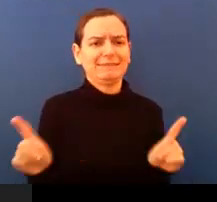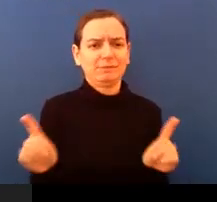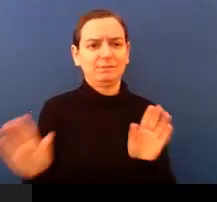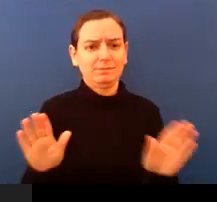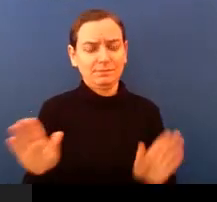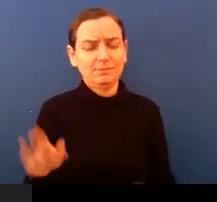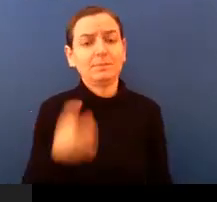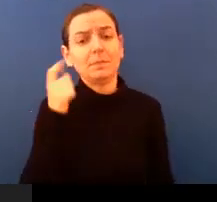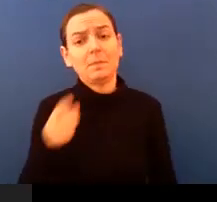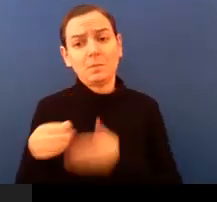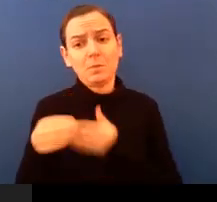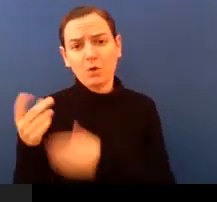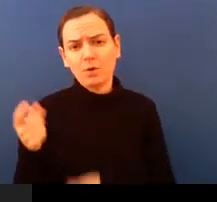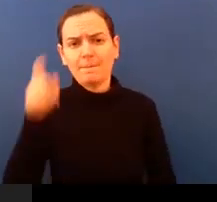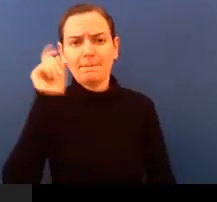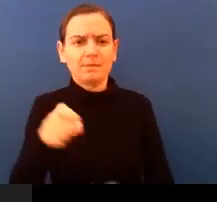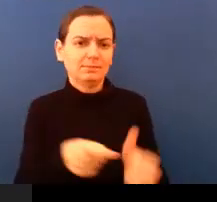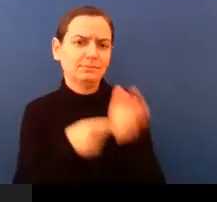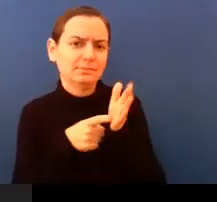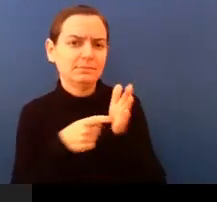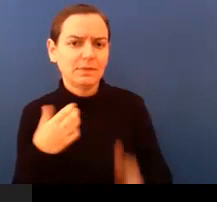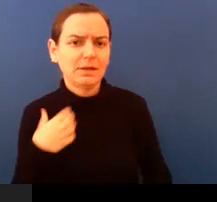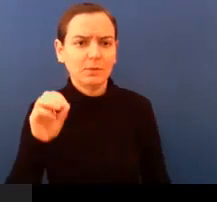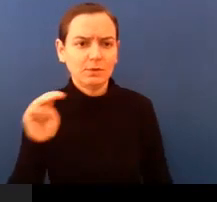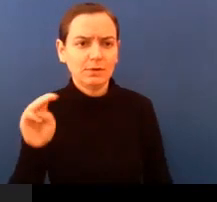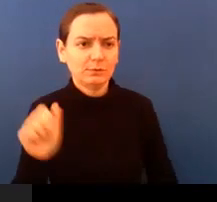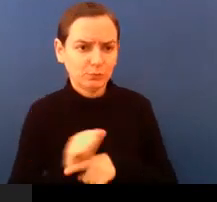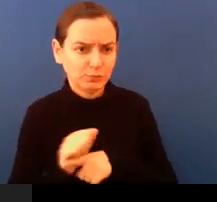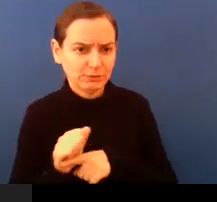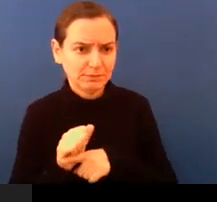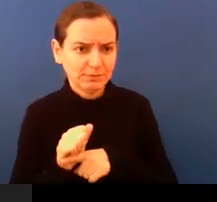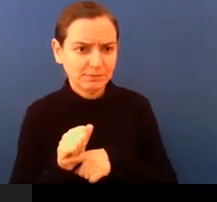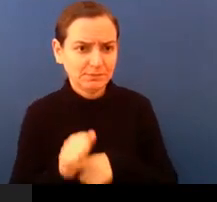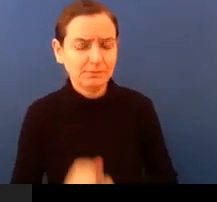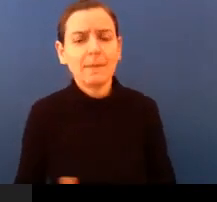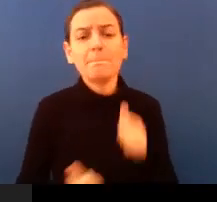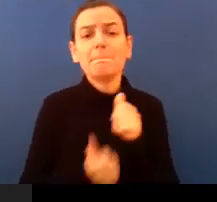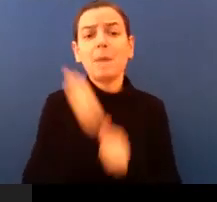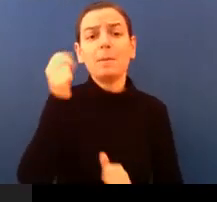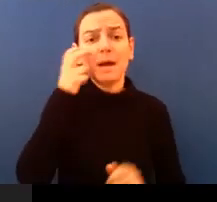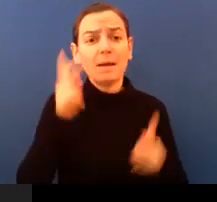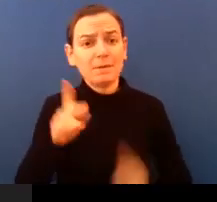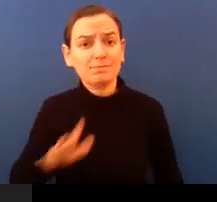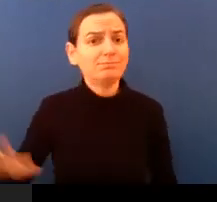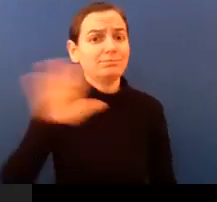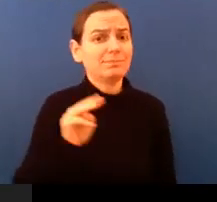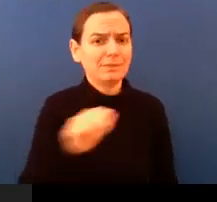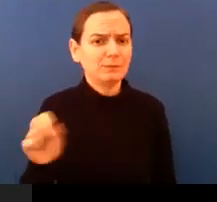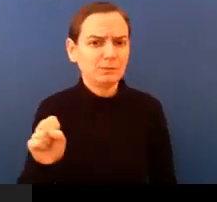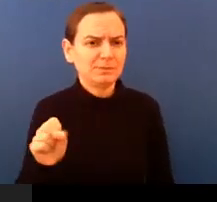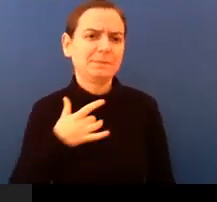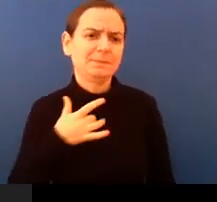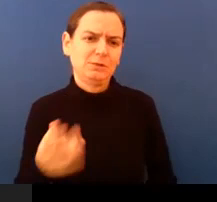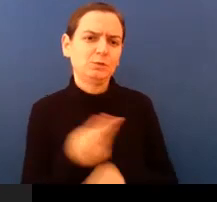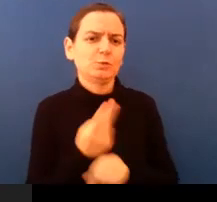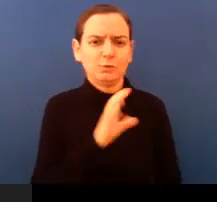That's not the first step. The first step is getting your orientation and mobility skills, and then looking at using a guide